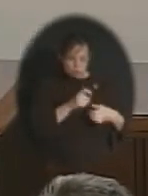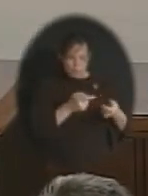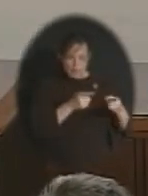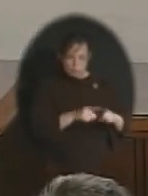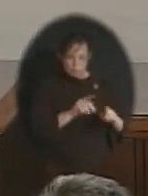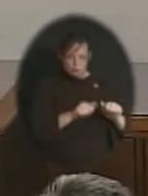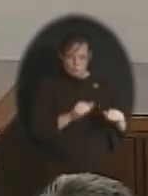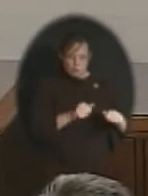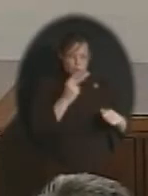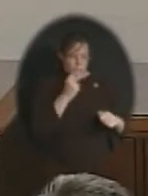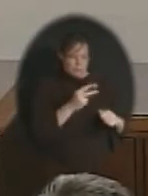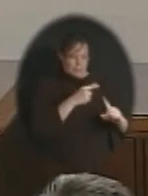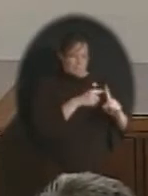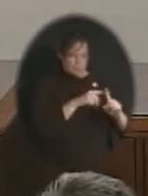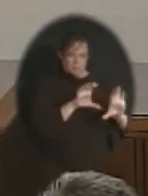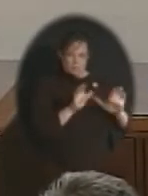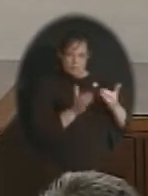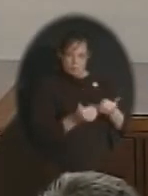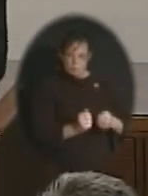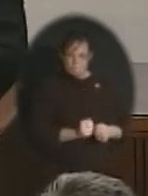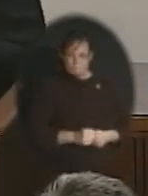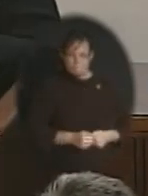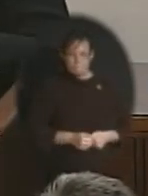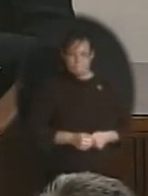should be able to see in a positive classroom.